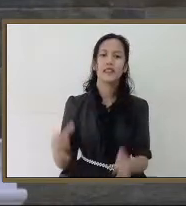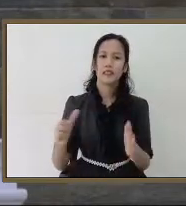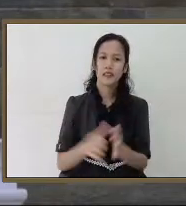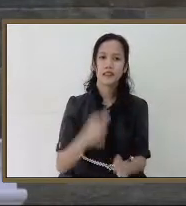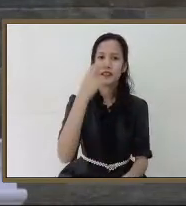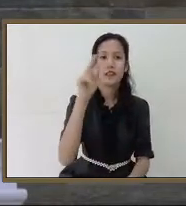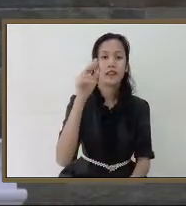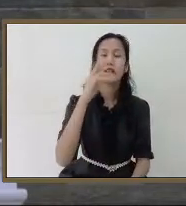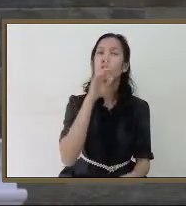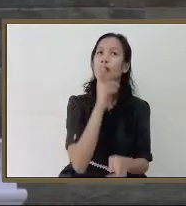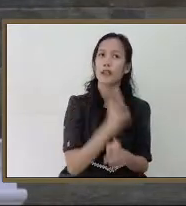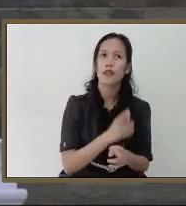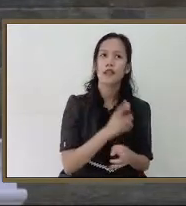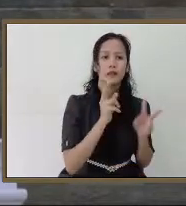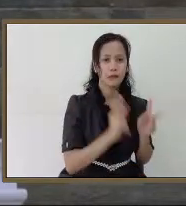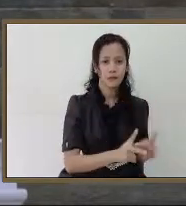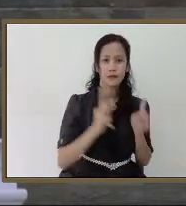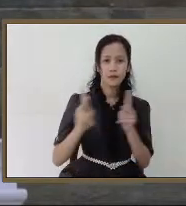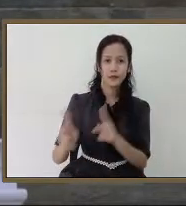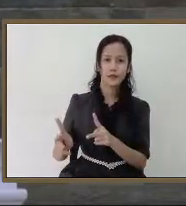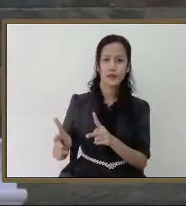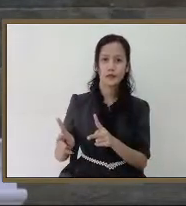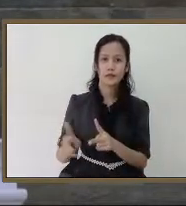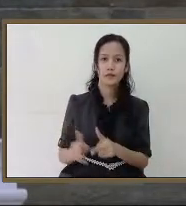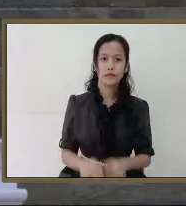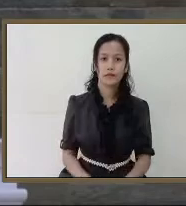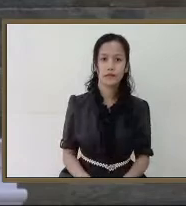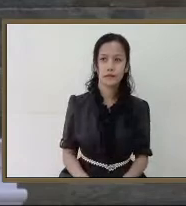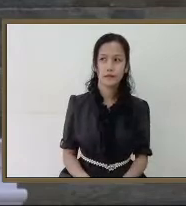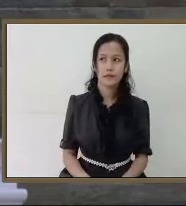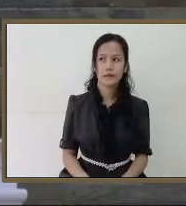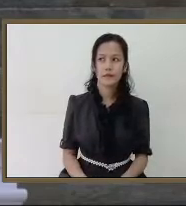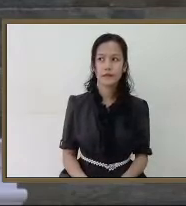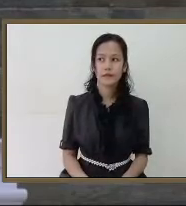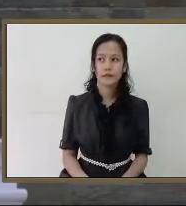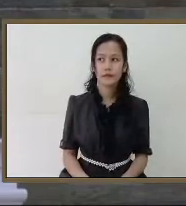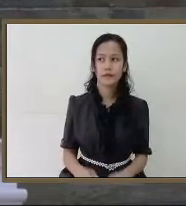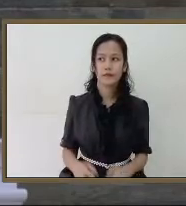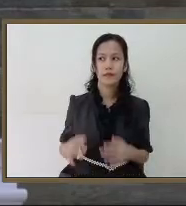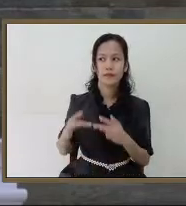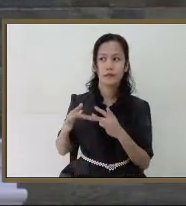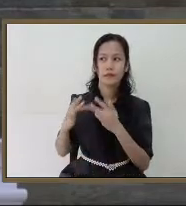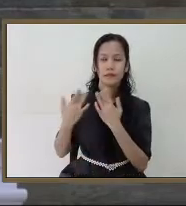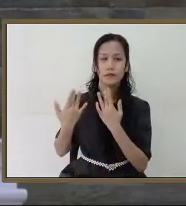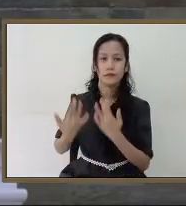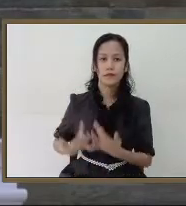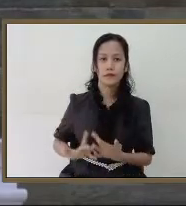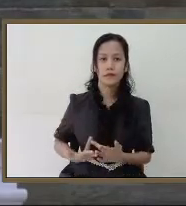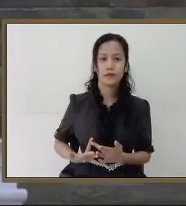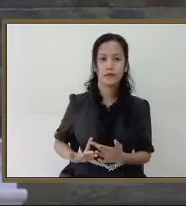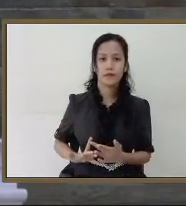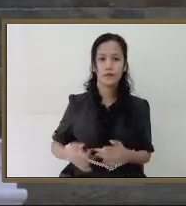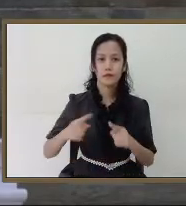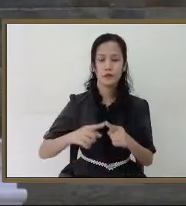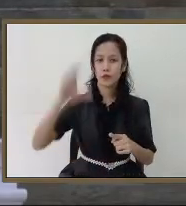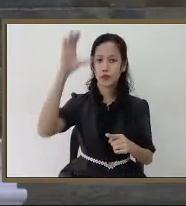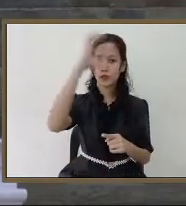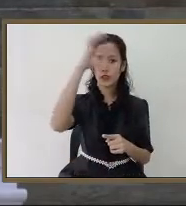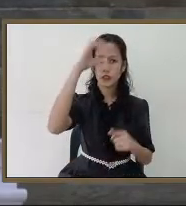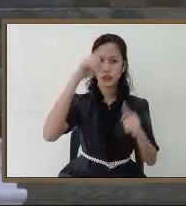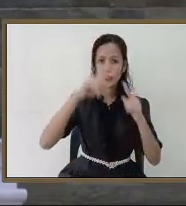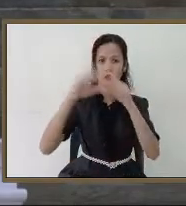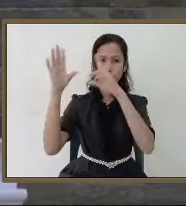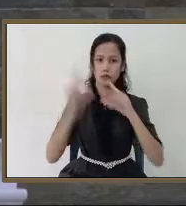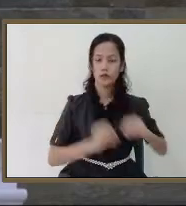tamang preparation. Bakit? The heart, true preparation, his heart, to seek, to do, and to teach.